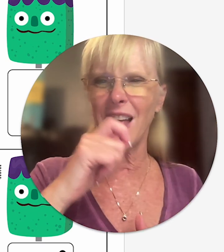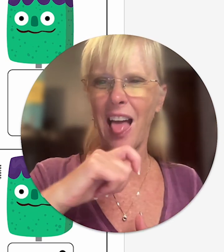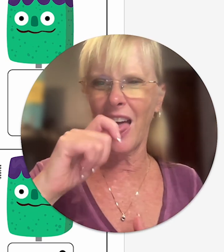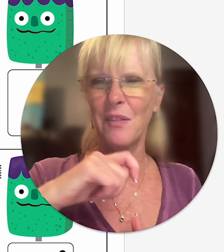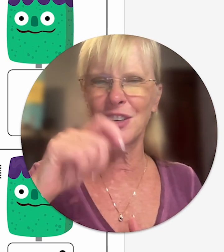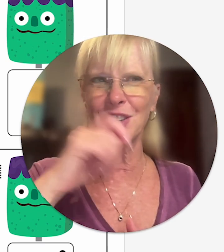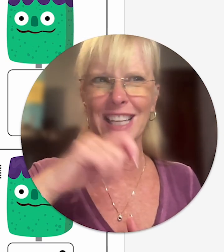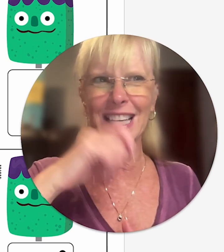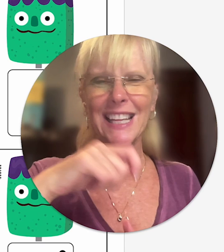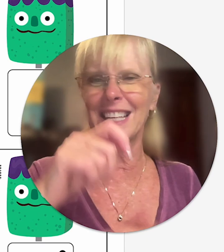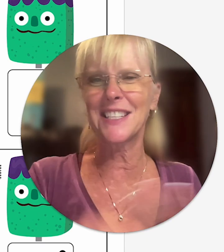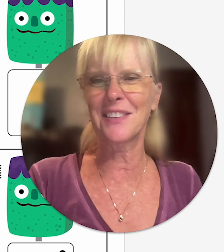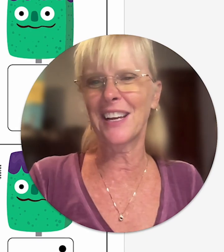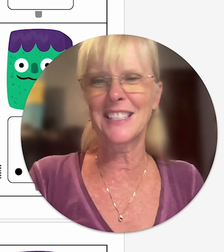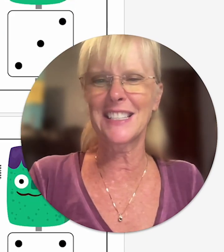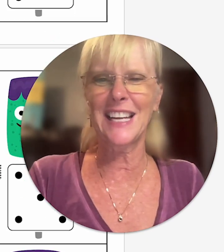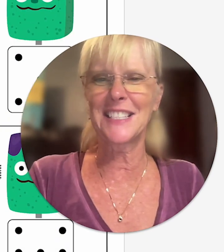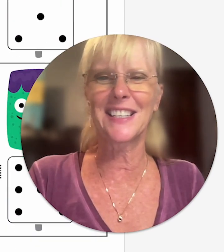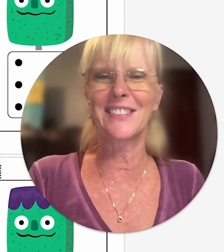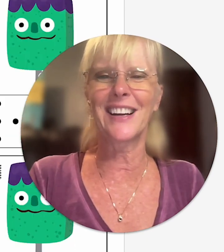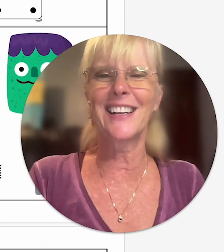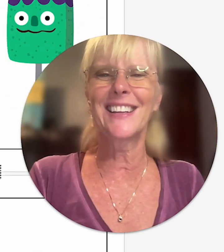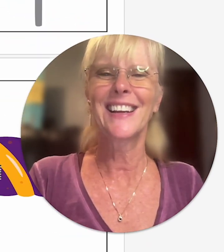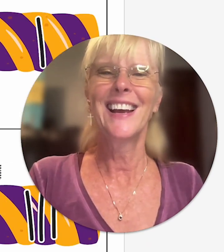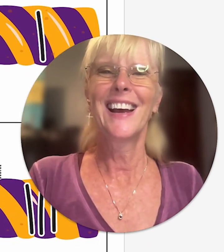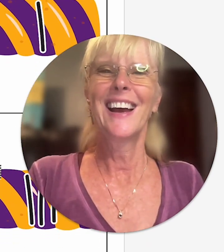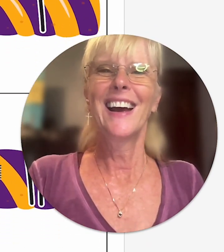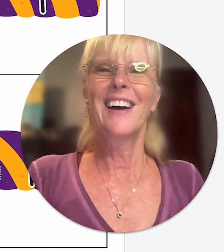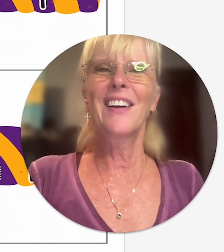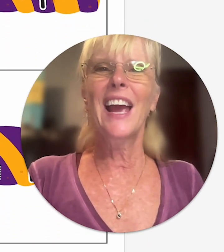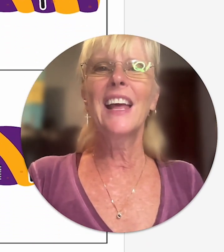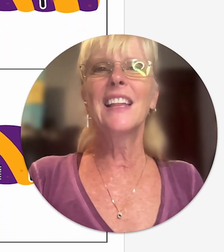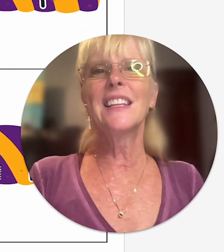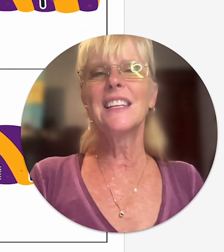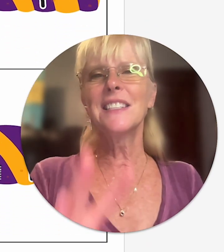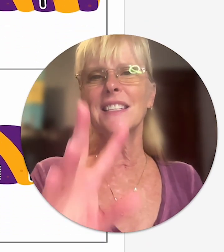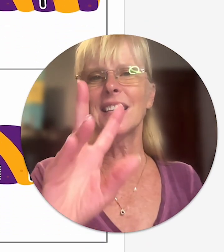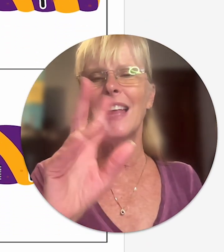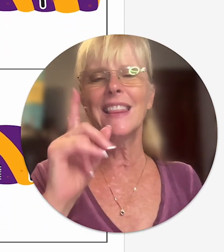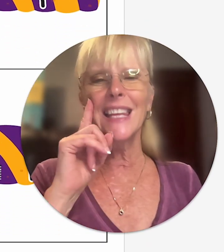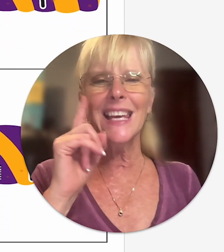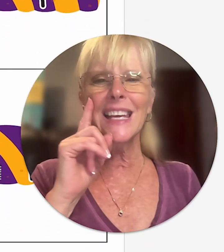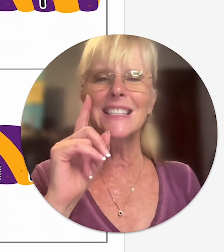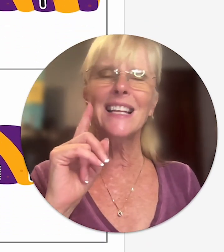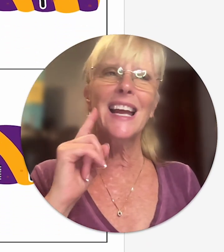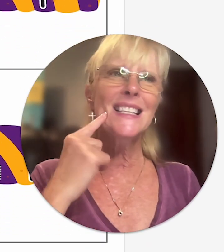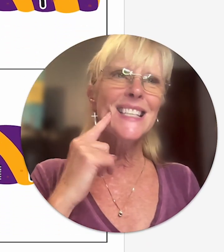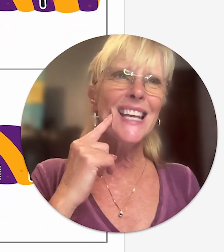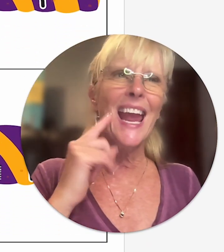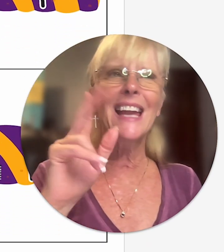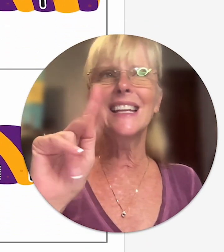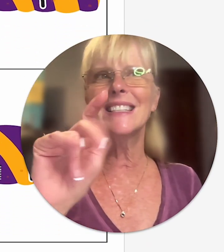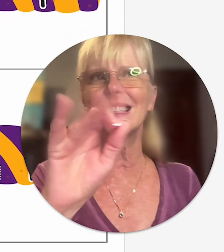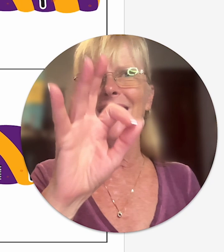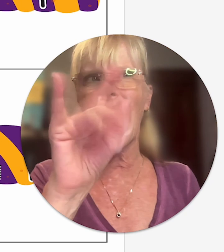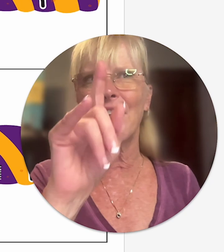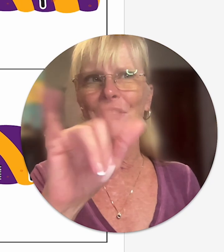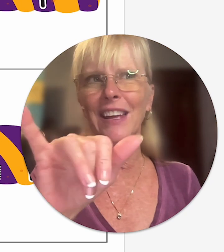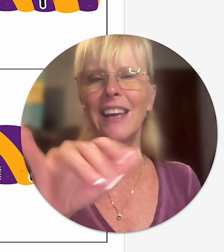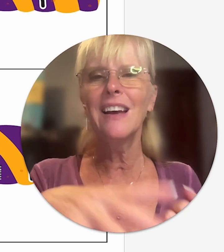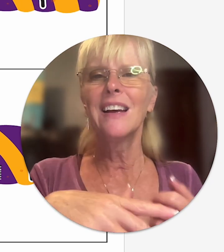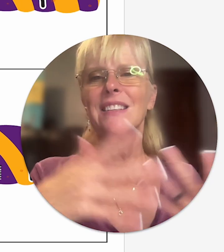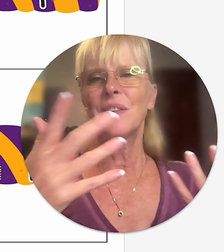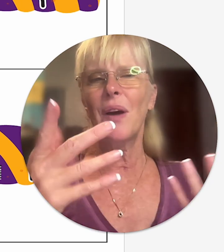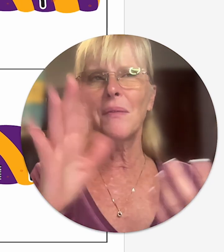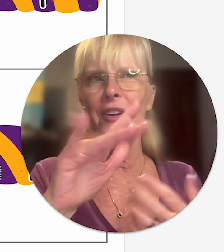right? We're gonna lick this because it tastes good, right? Okay, and then this is, I think it's like, it's a candy, it's a